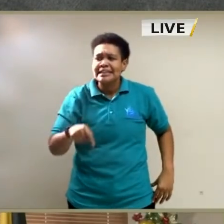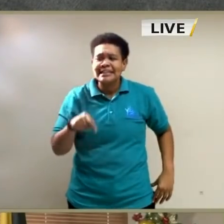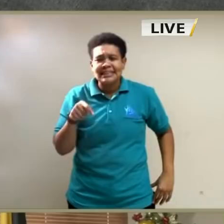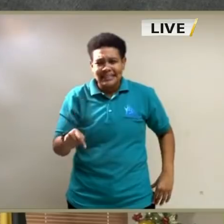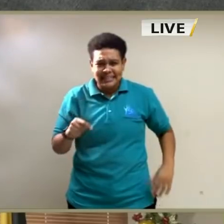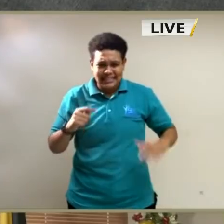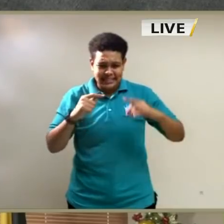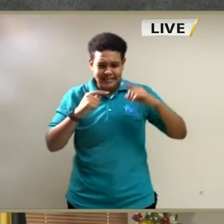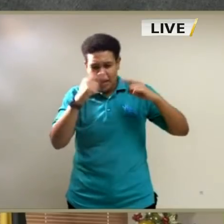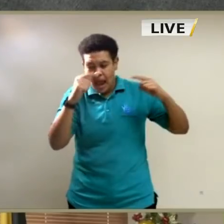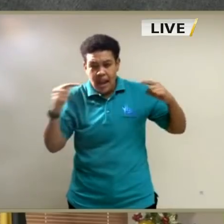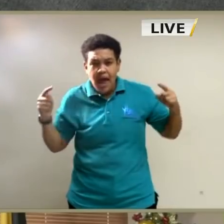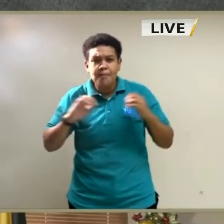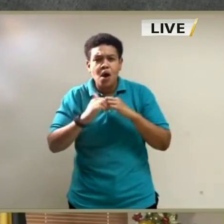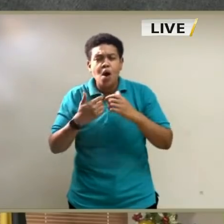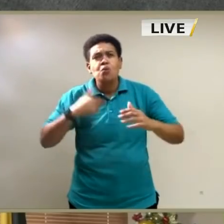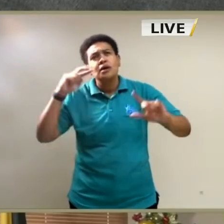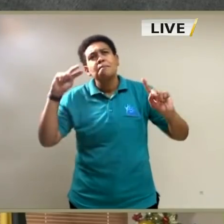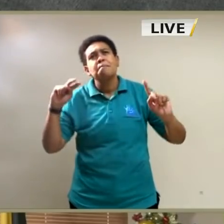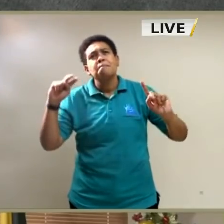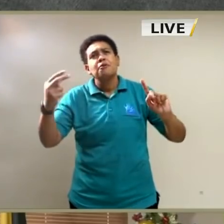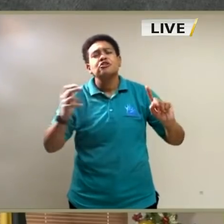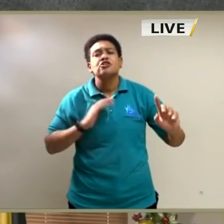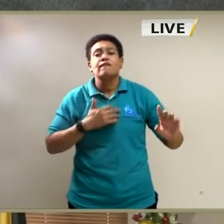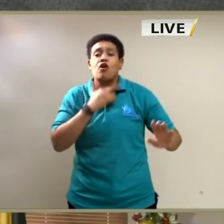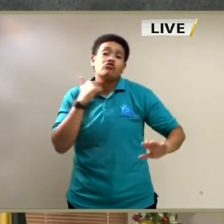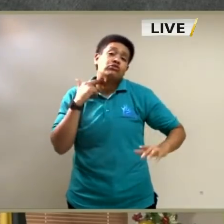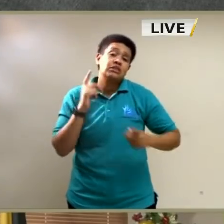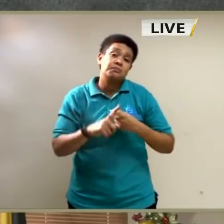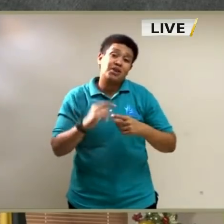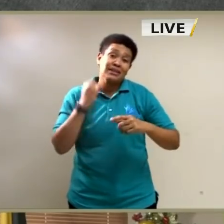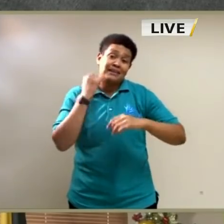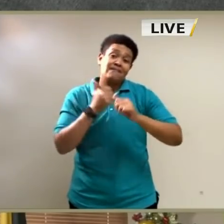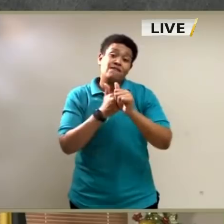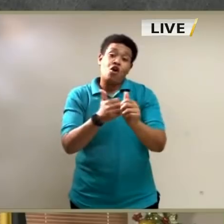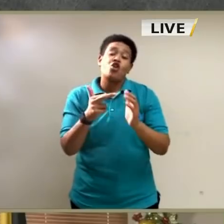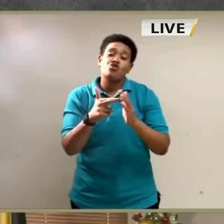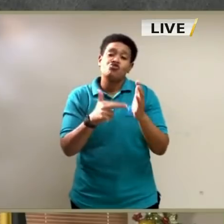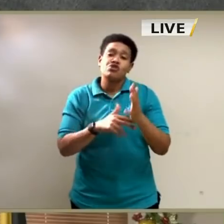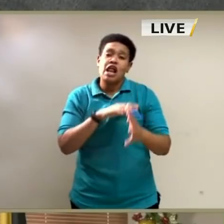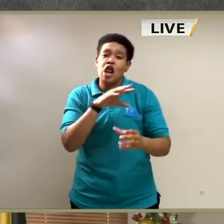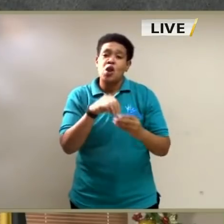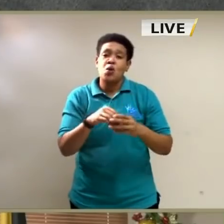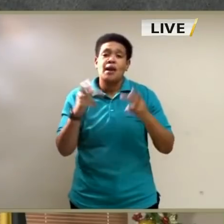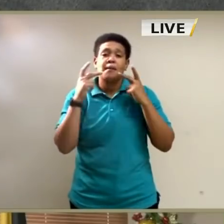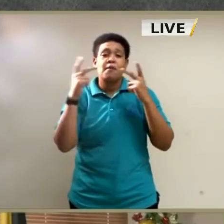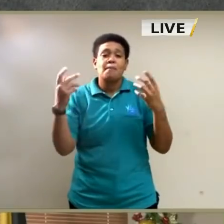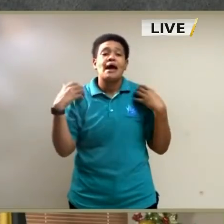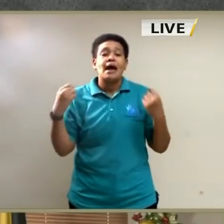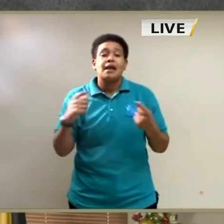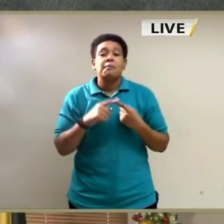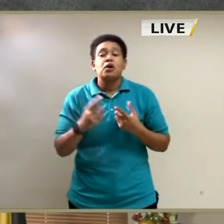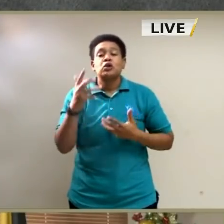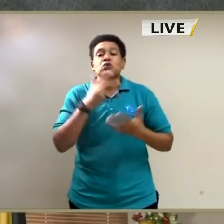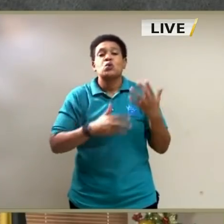our risk, and how well we follow control measures, including the public health and social